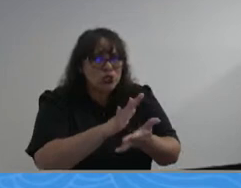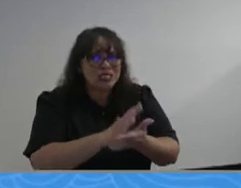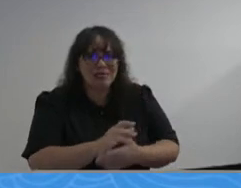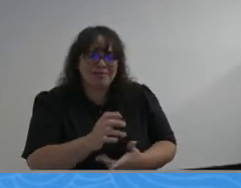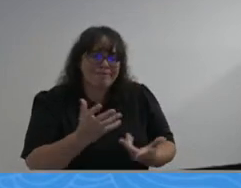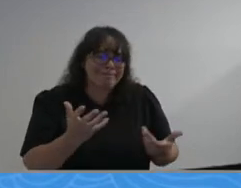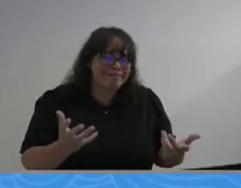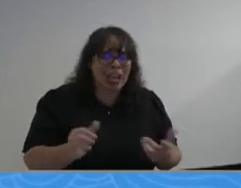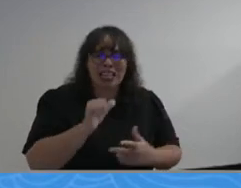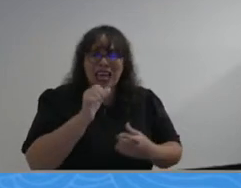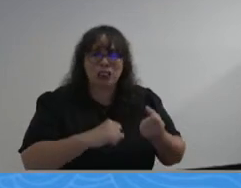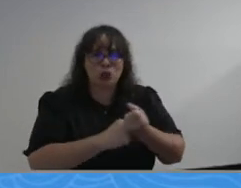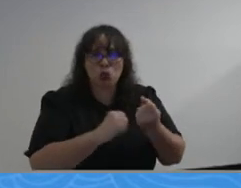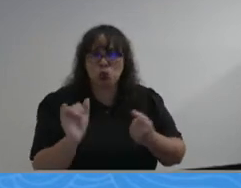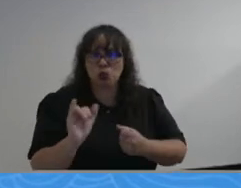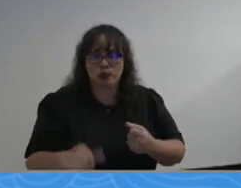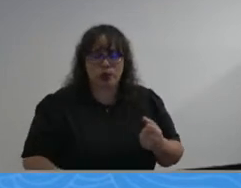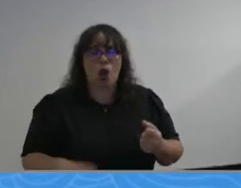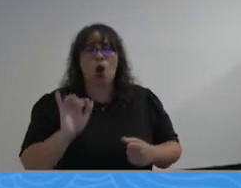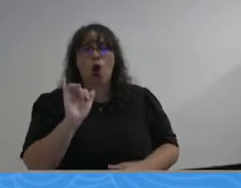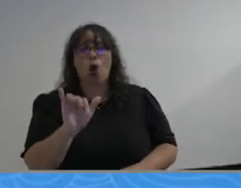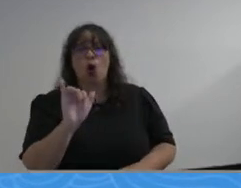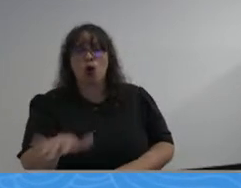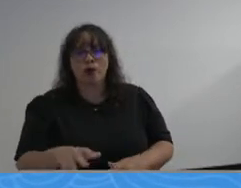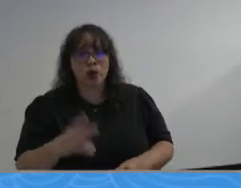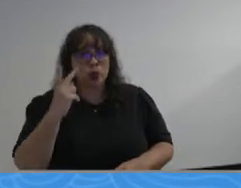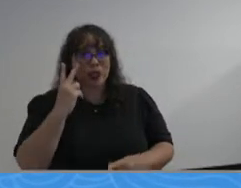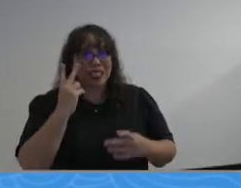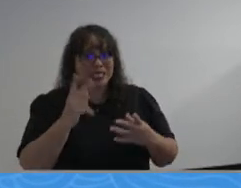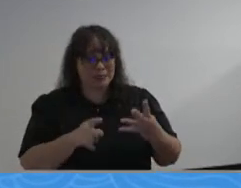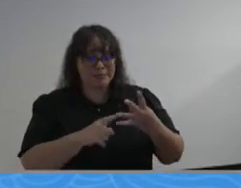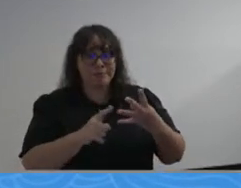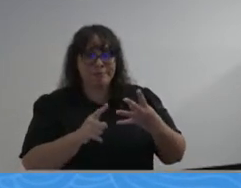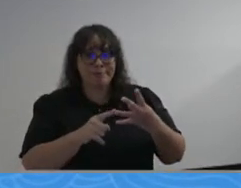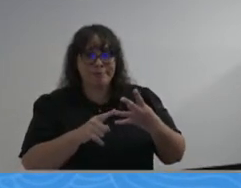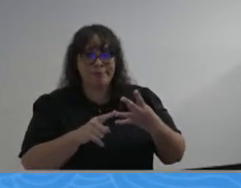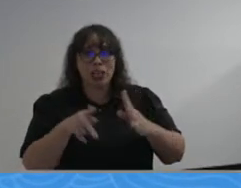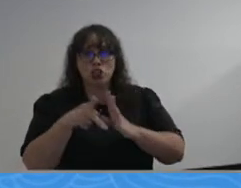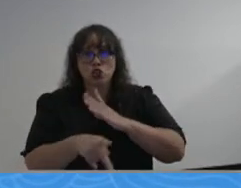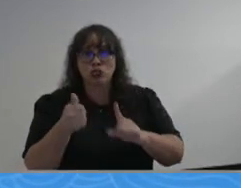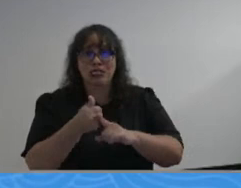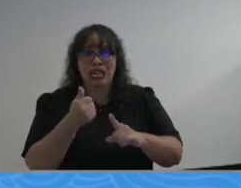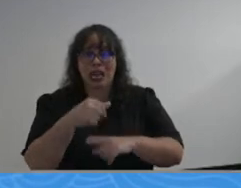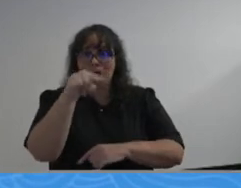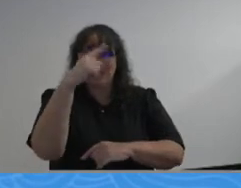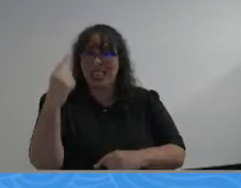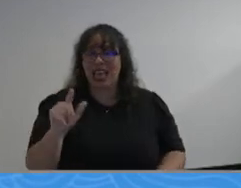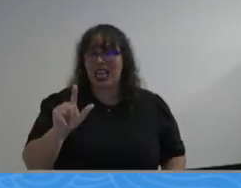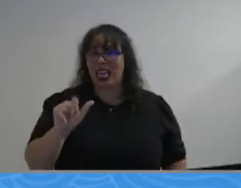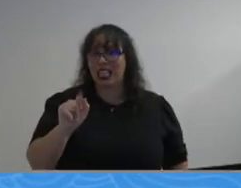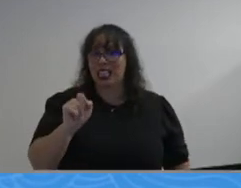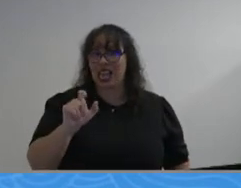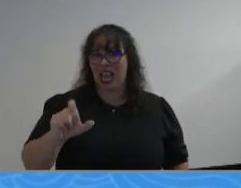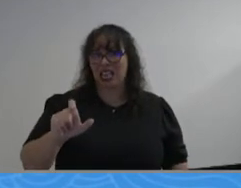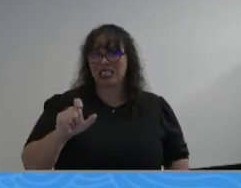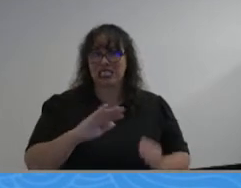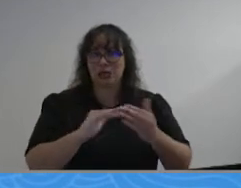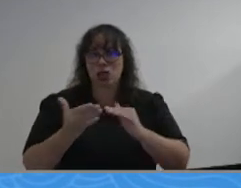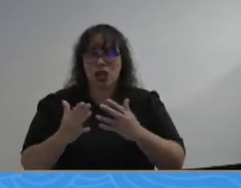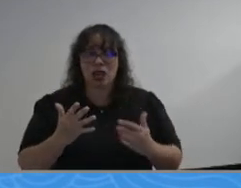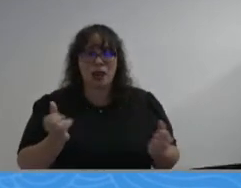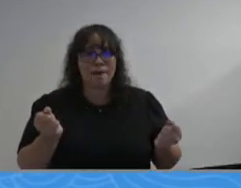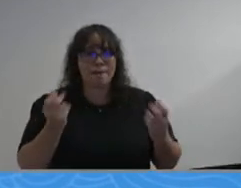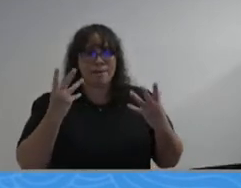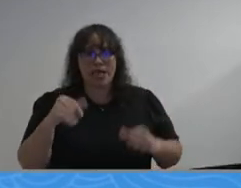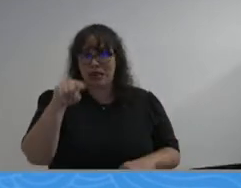most supportive spaces. And oh, by the way, we've also seen significant increases in suicide in our Black and Latinx communities, because in many